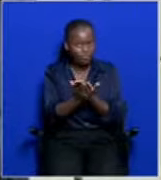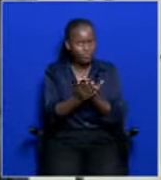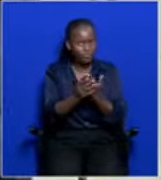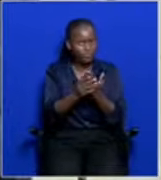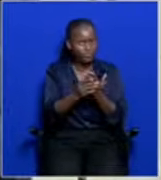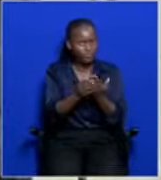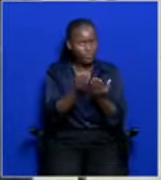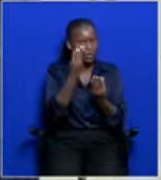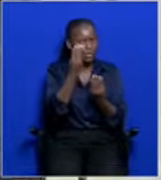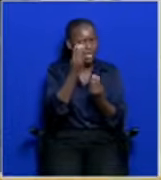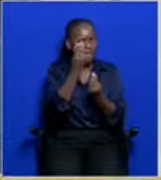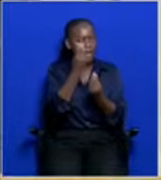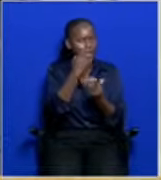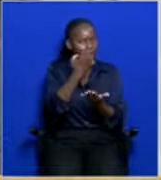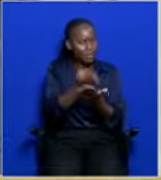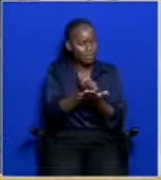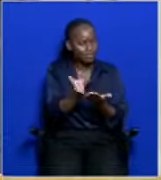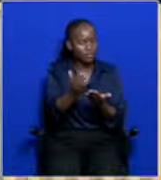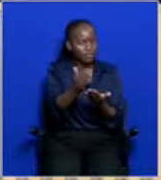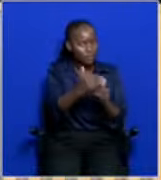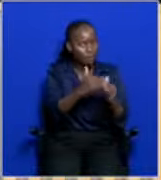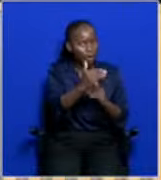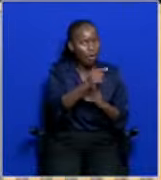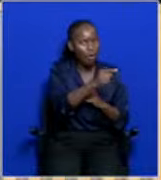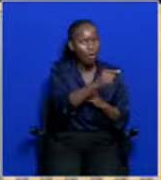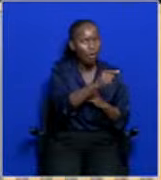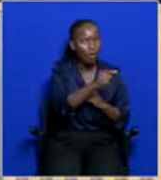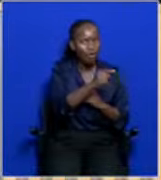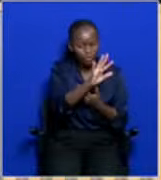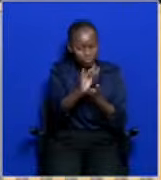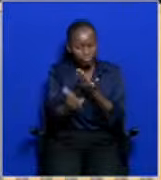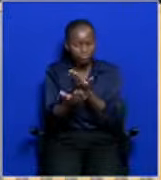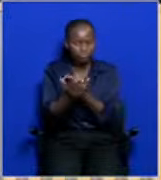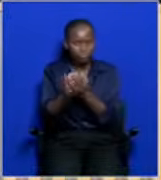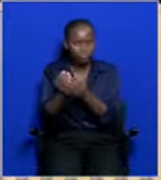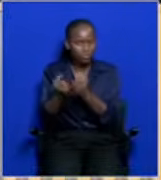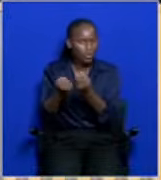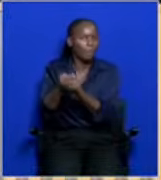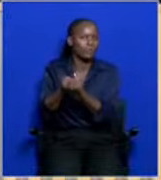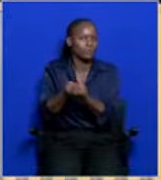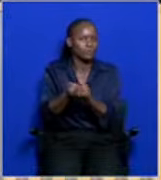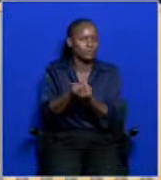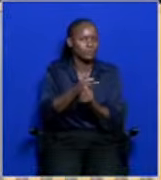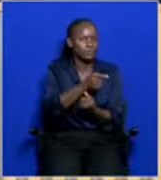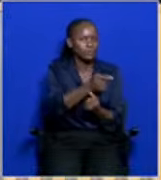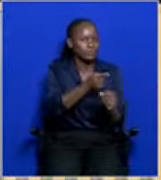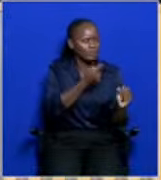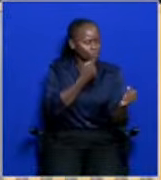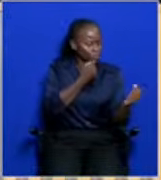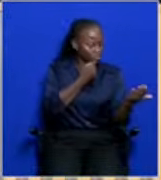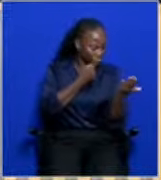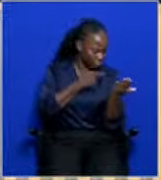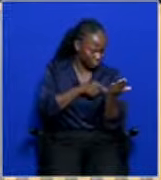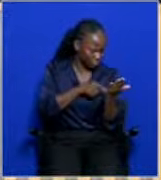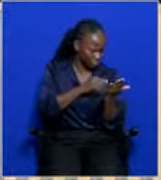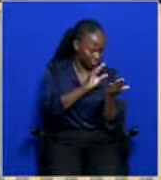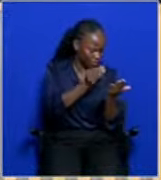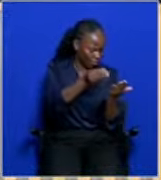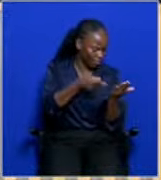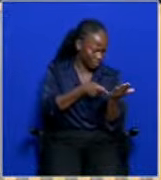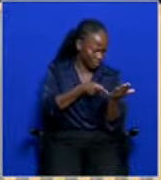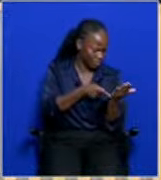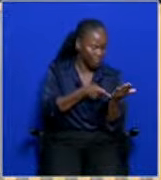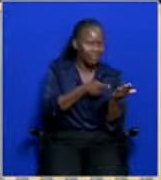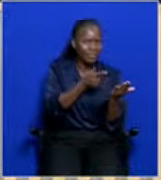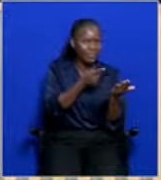ongoing criminal case? A reading of that document just tells you it is absolutely useless. You